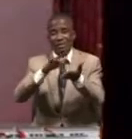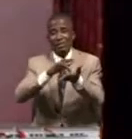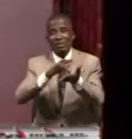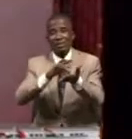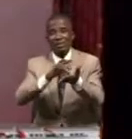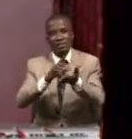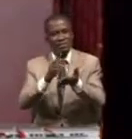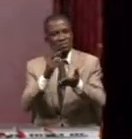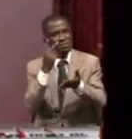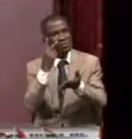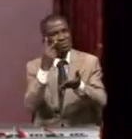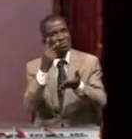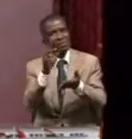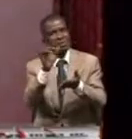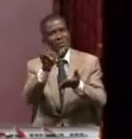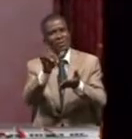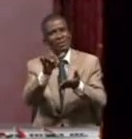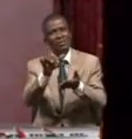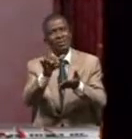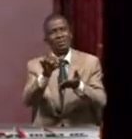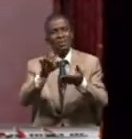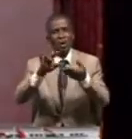you will see that it is